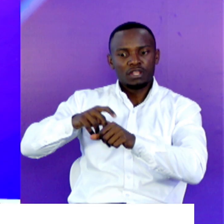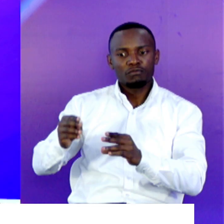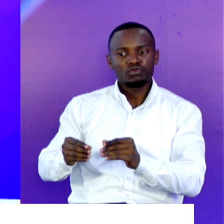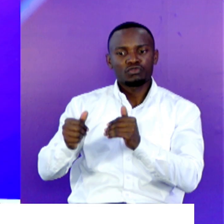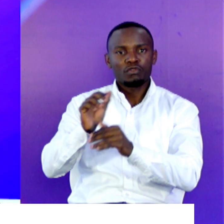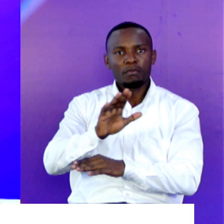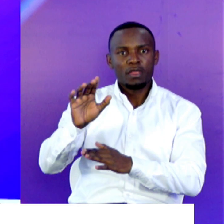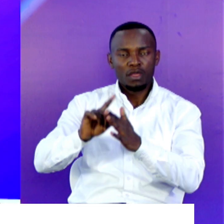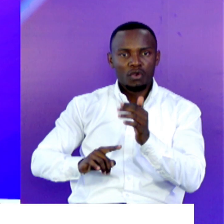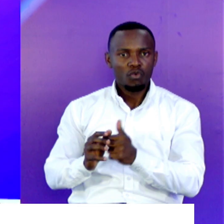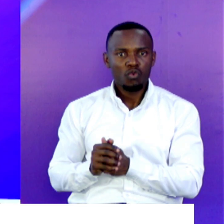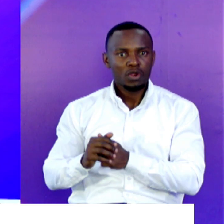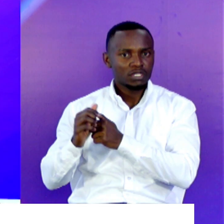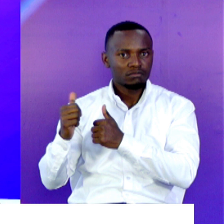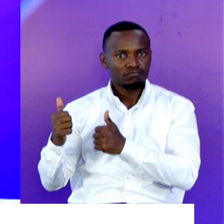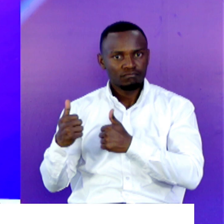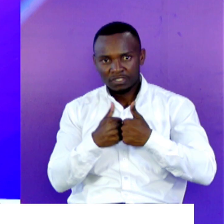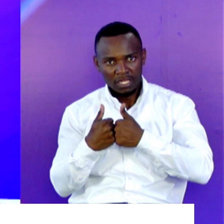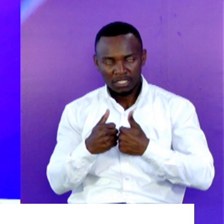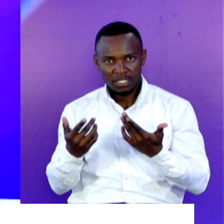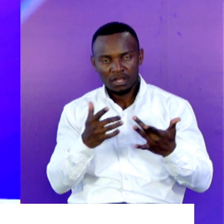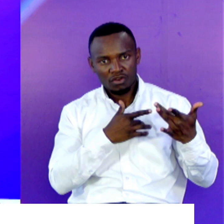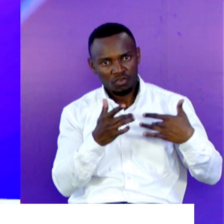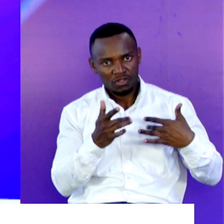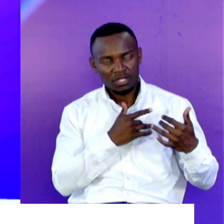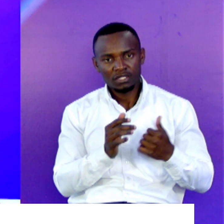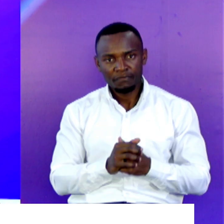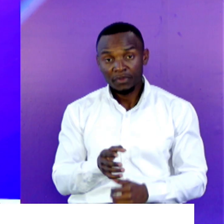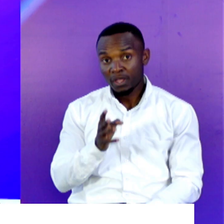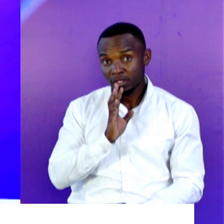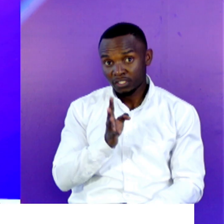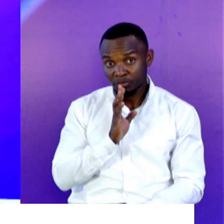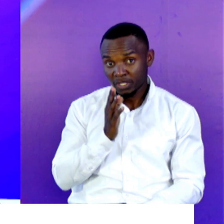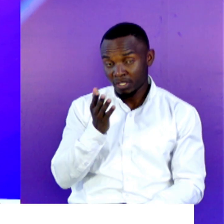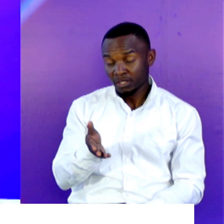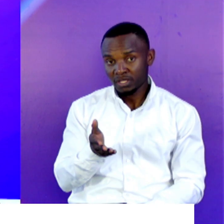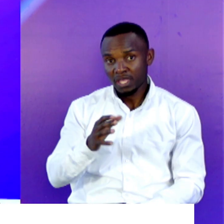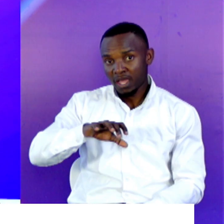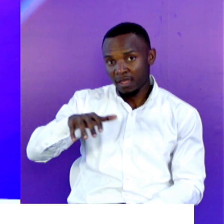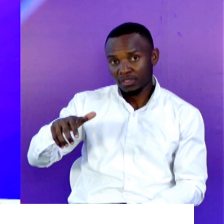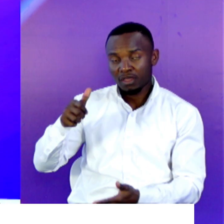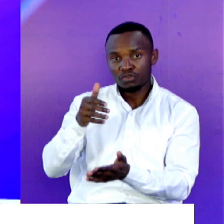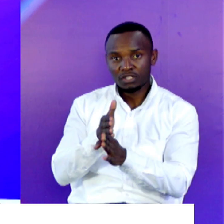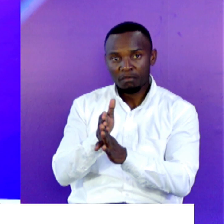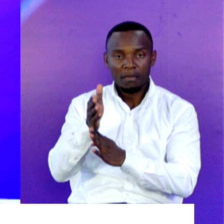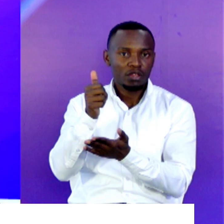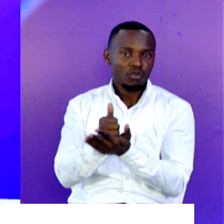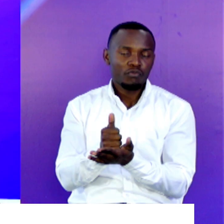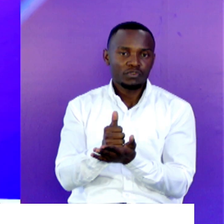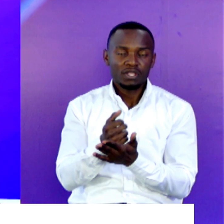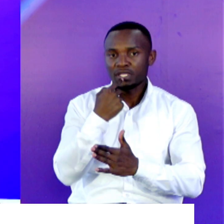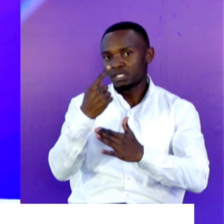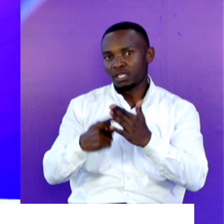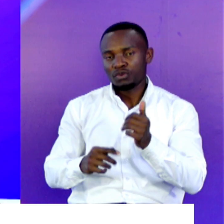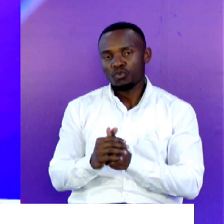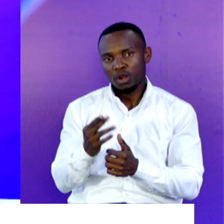grievances. Addressing the media at the county headquarters, the county secretary said both parties